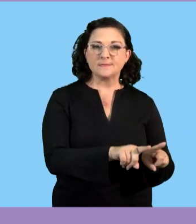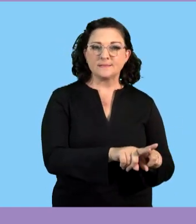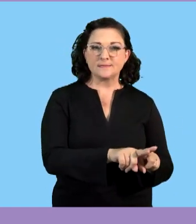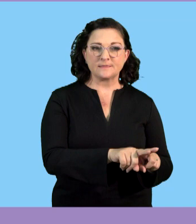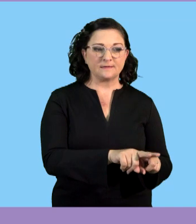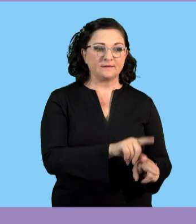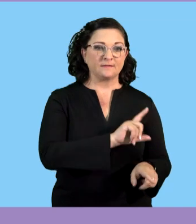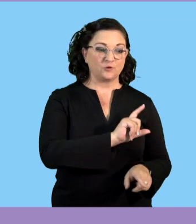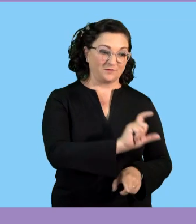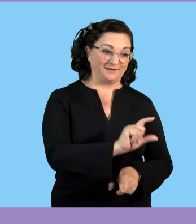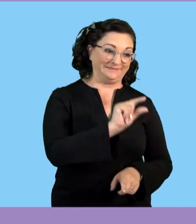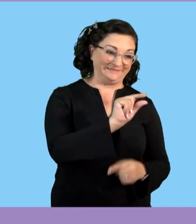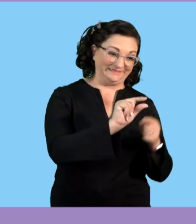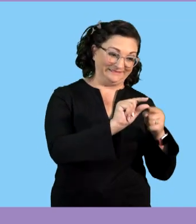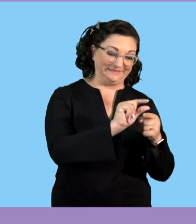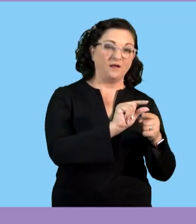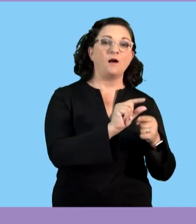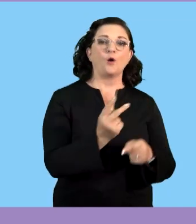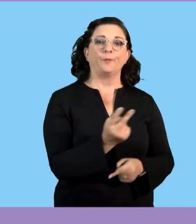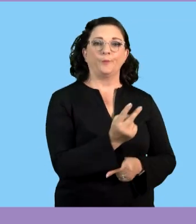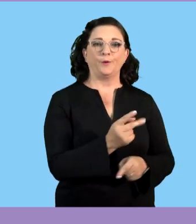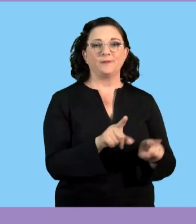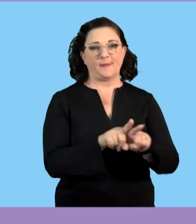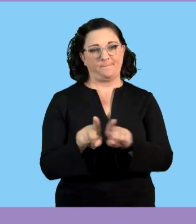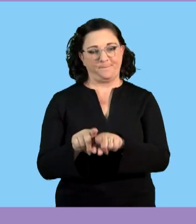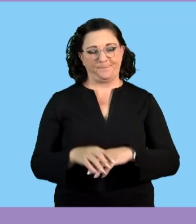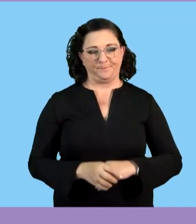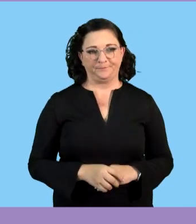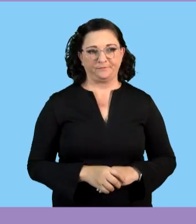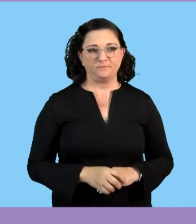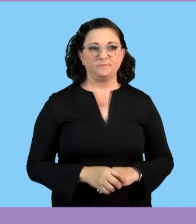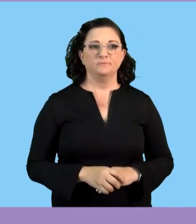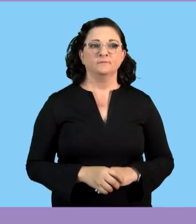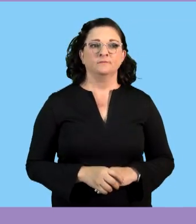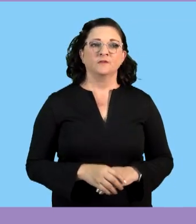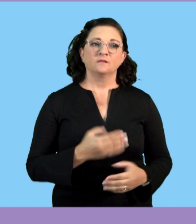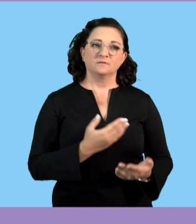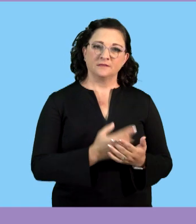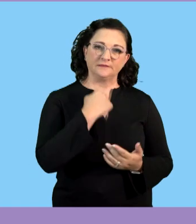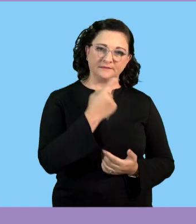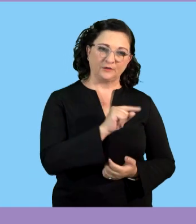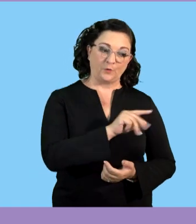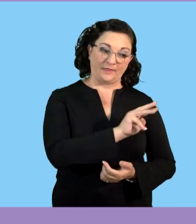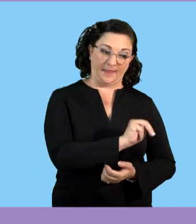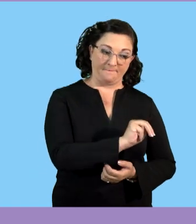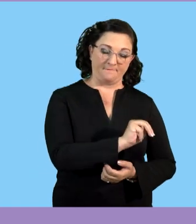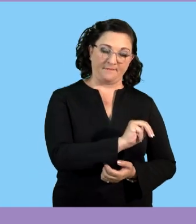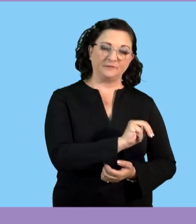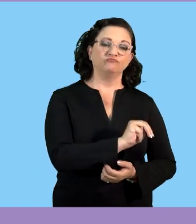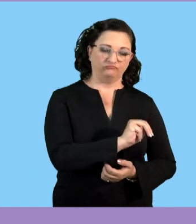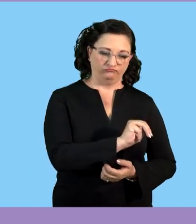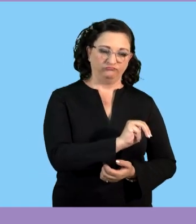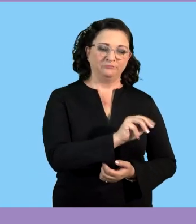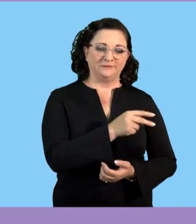this means that the exponents are equal. So from that equation, we can conclude that that means that